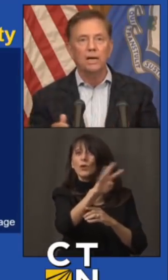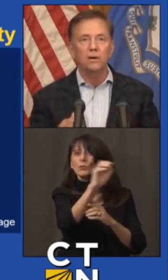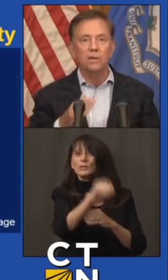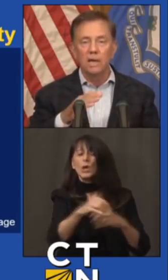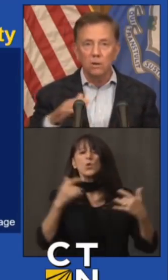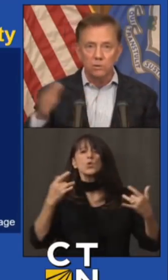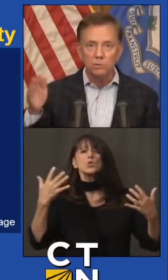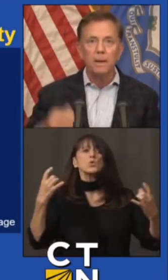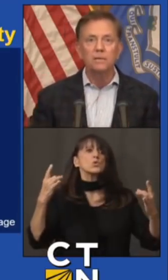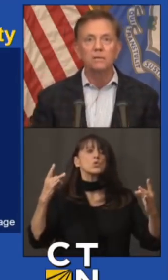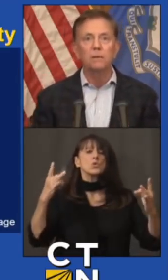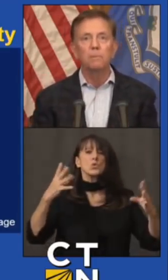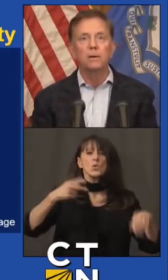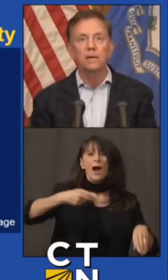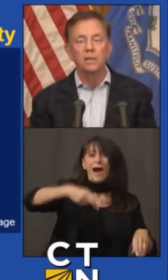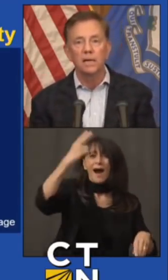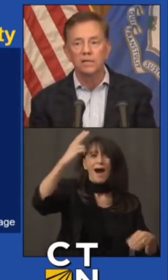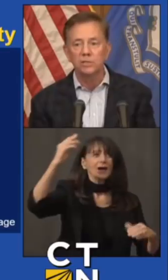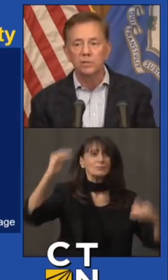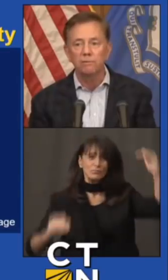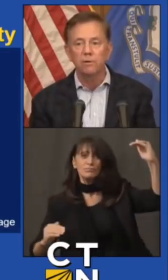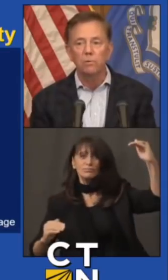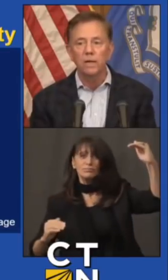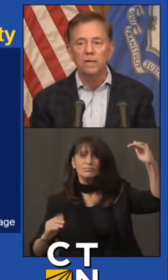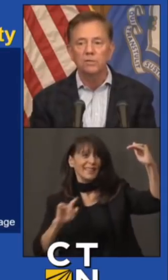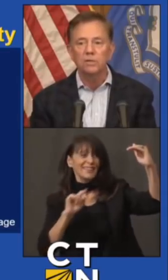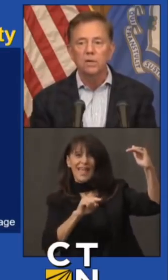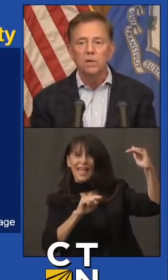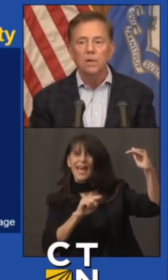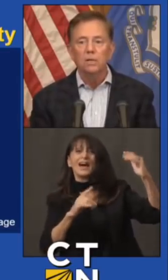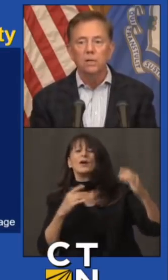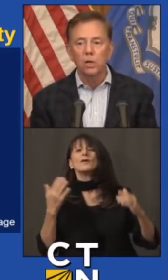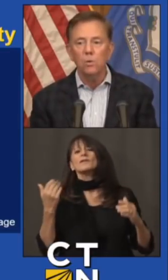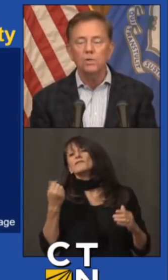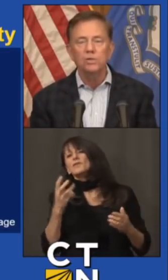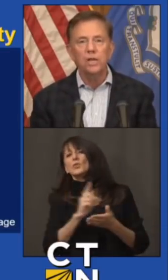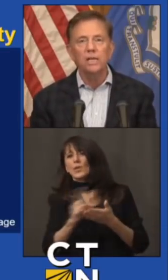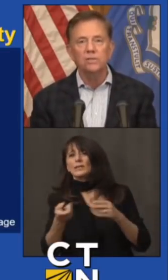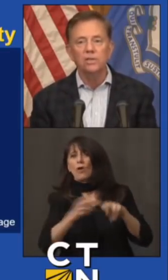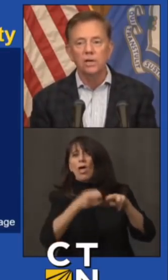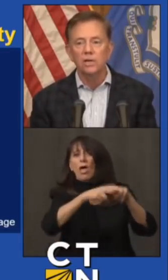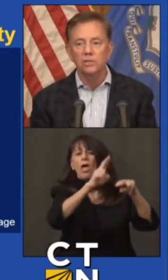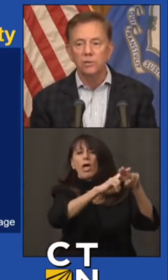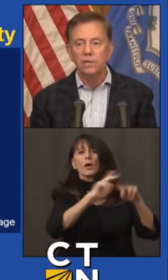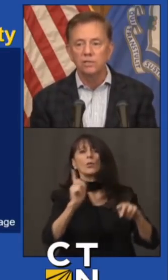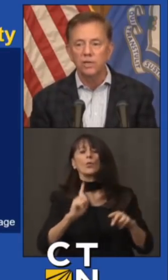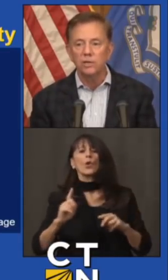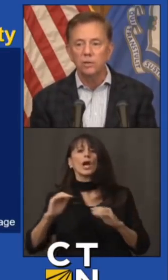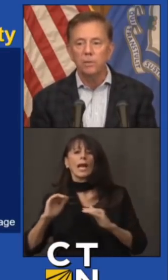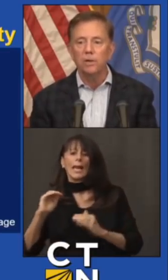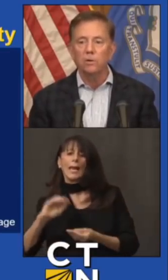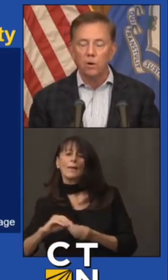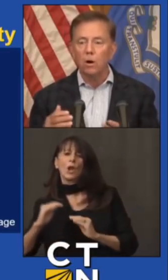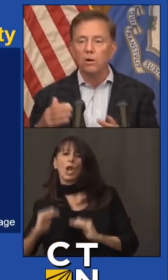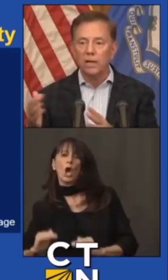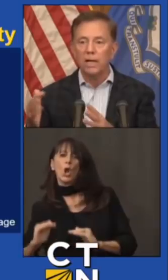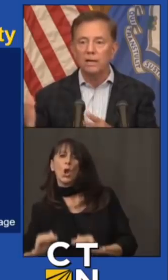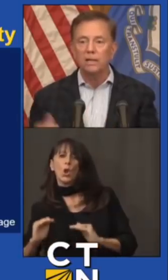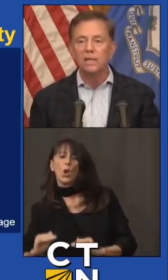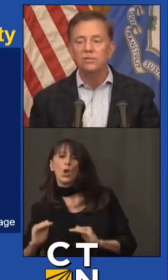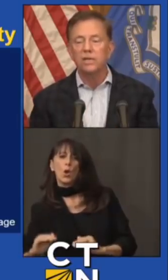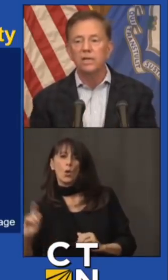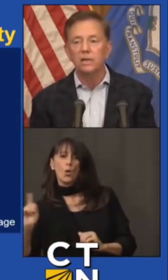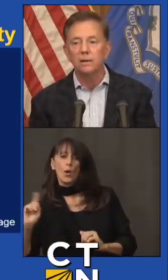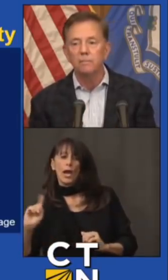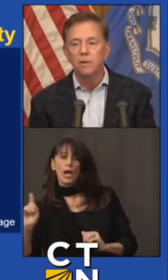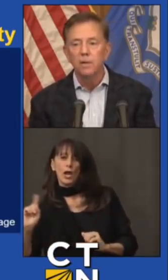much higher, and they all spiked up in the last few weeks. The lowest states in the country continue to be, or are again,